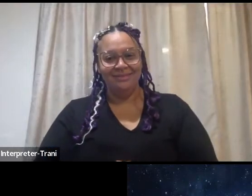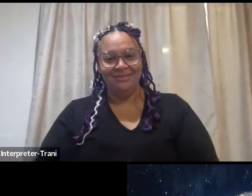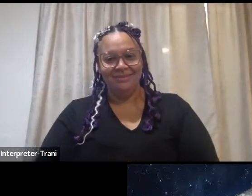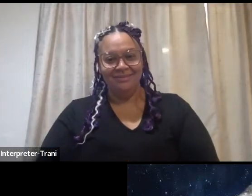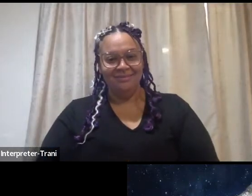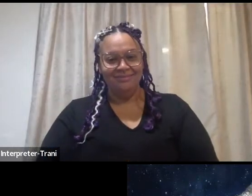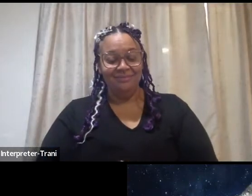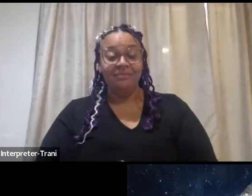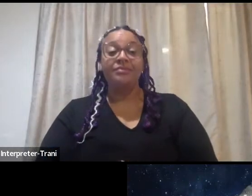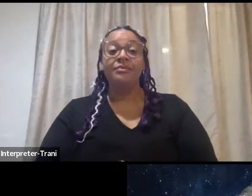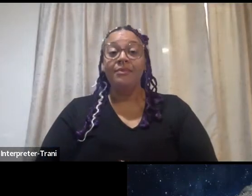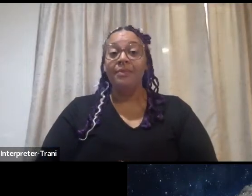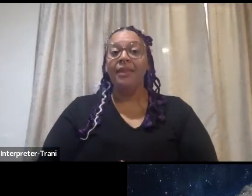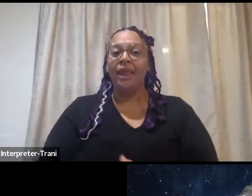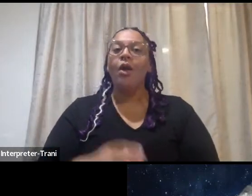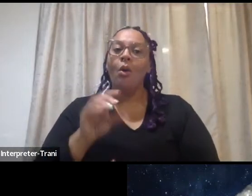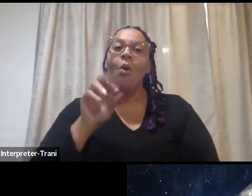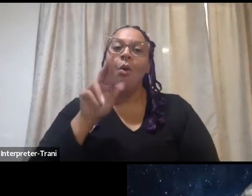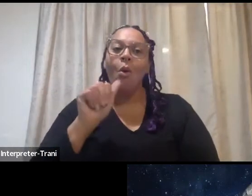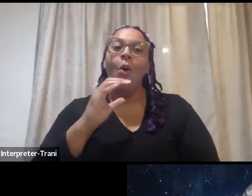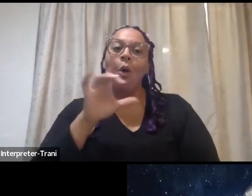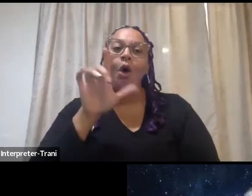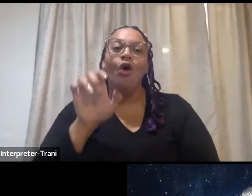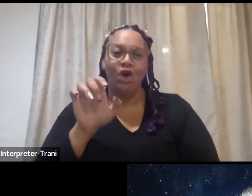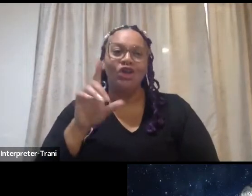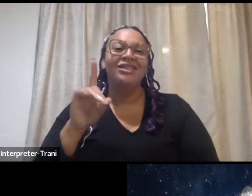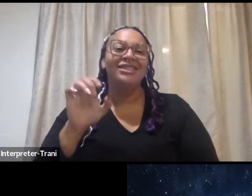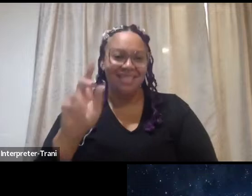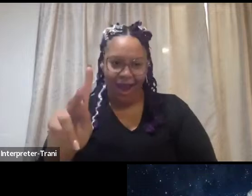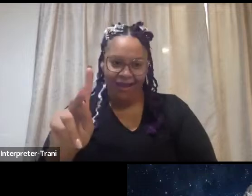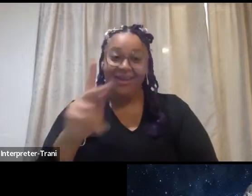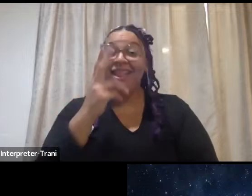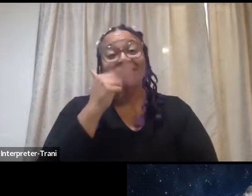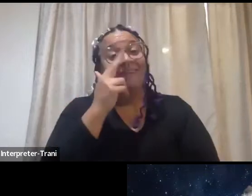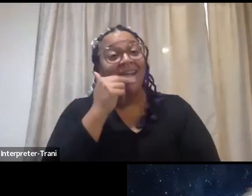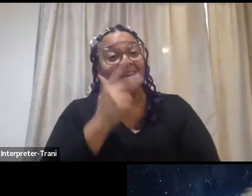It would be the Oracle deck. It's funny.